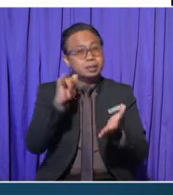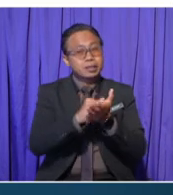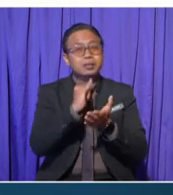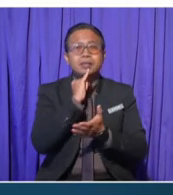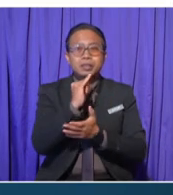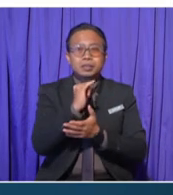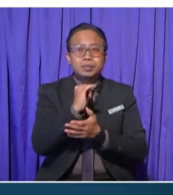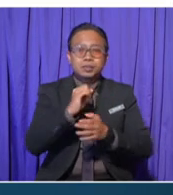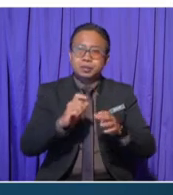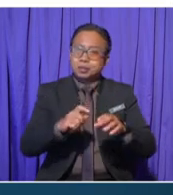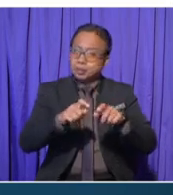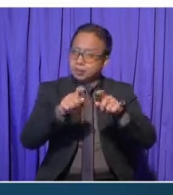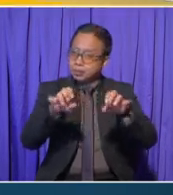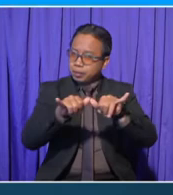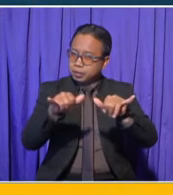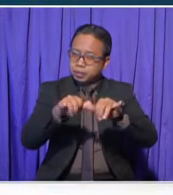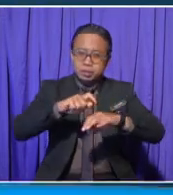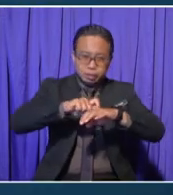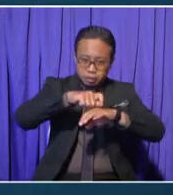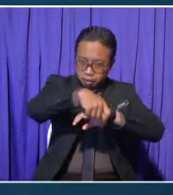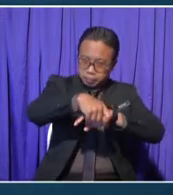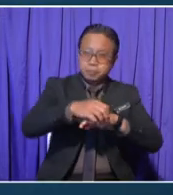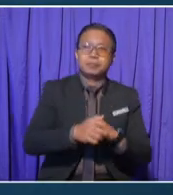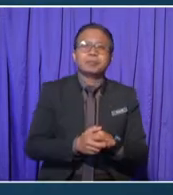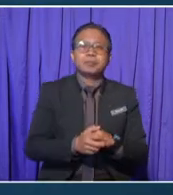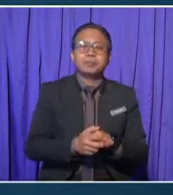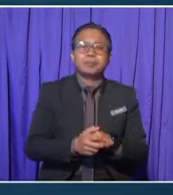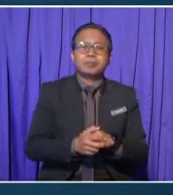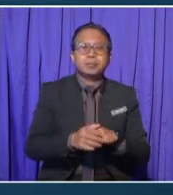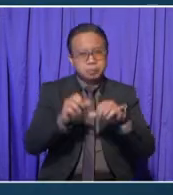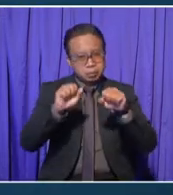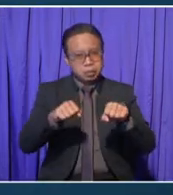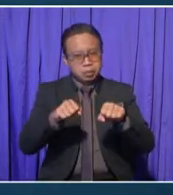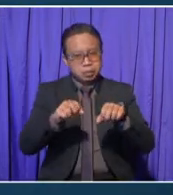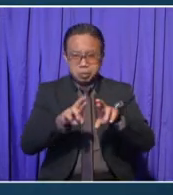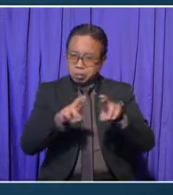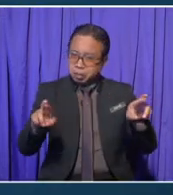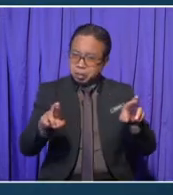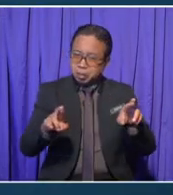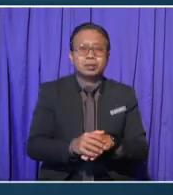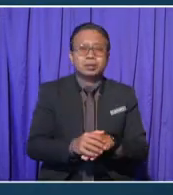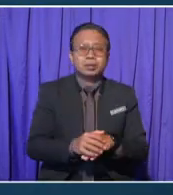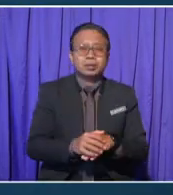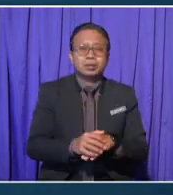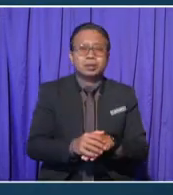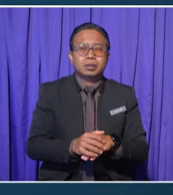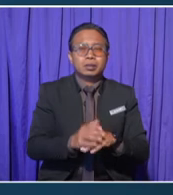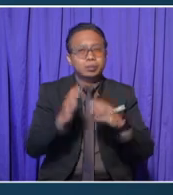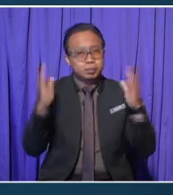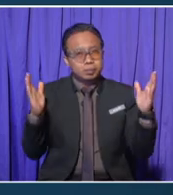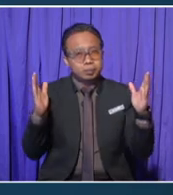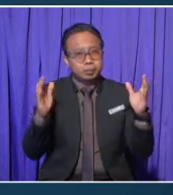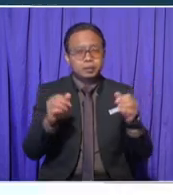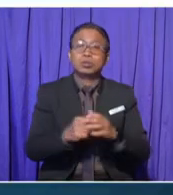This is a measuring tip. It is a flexible ruler to measure big size